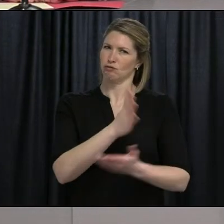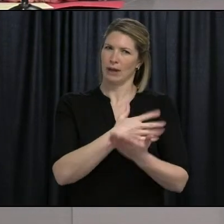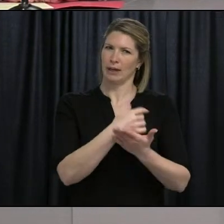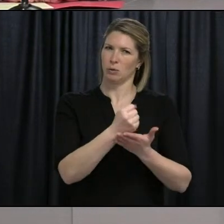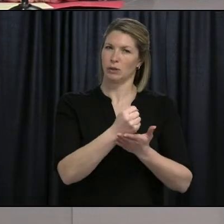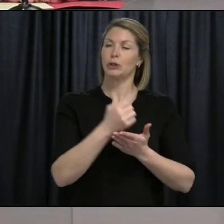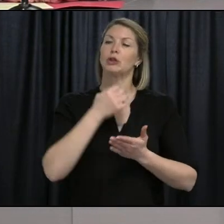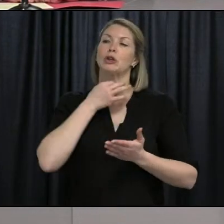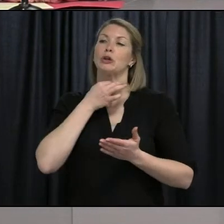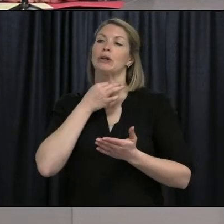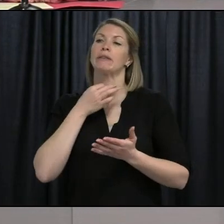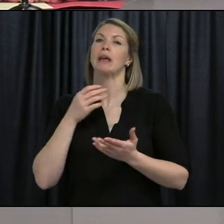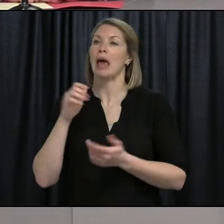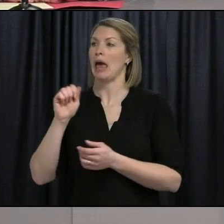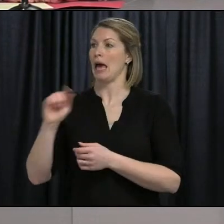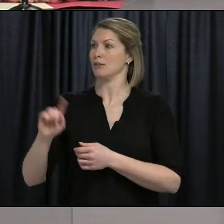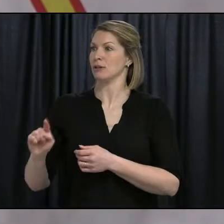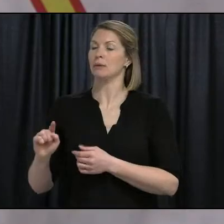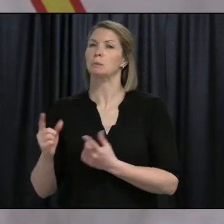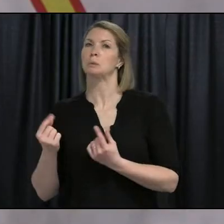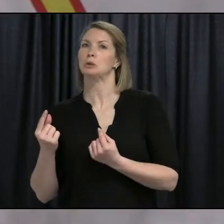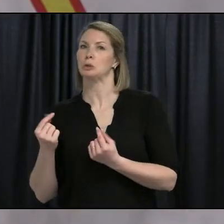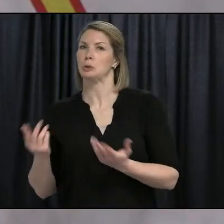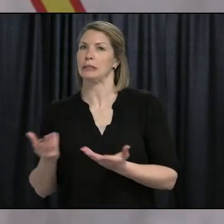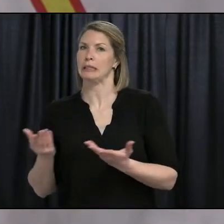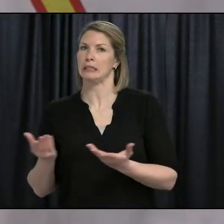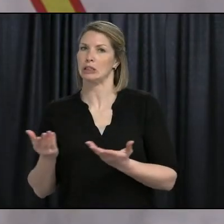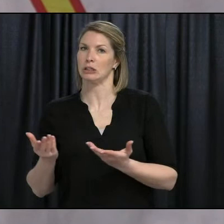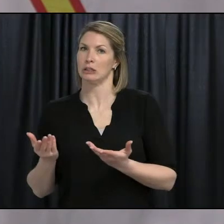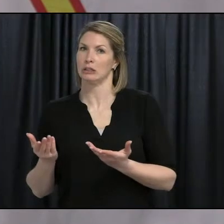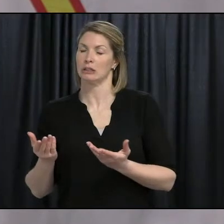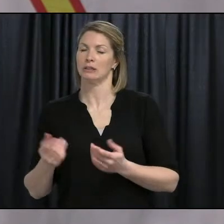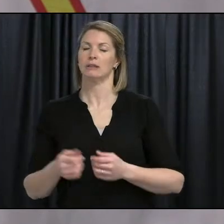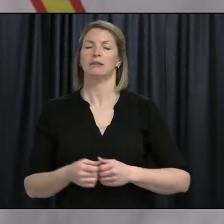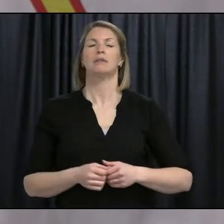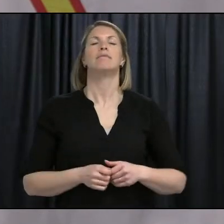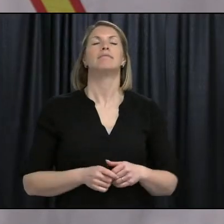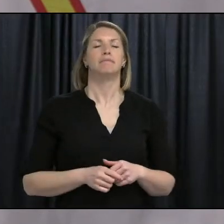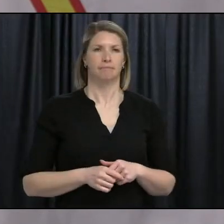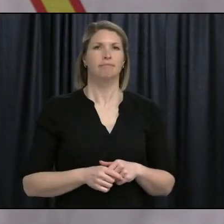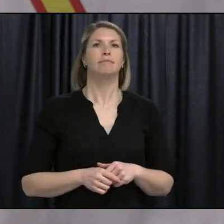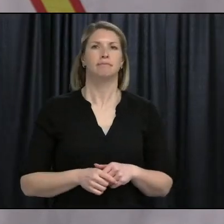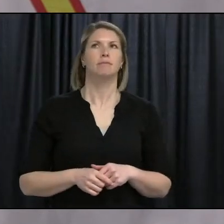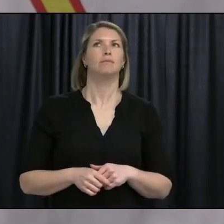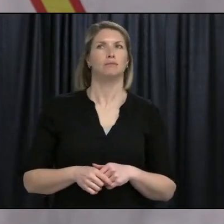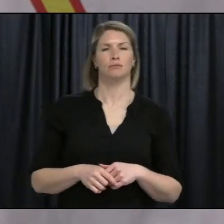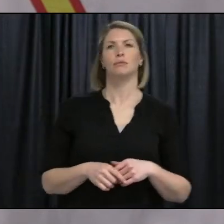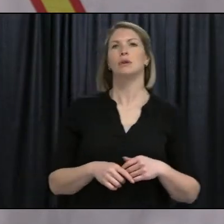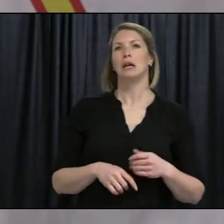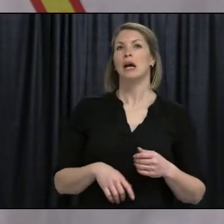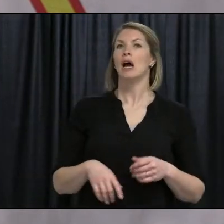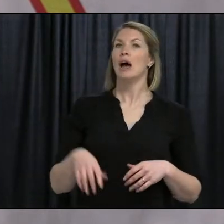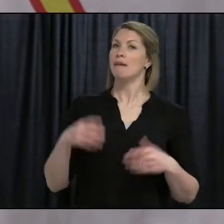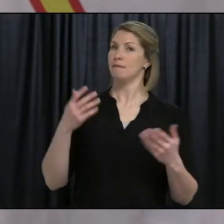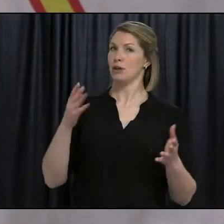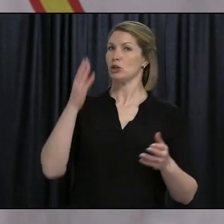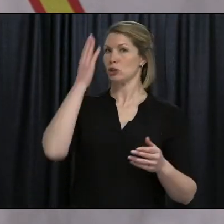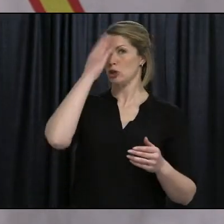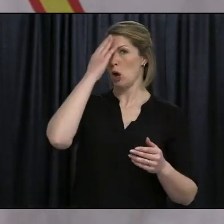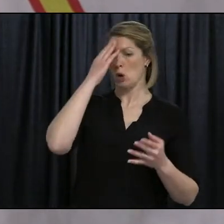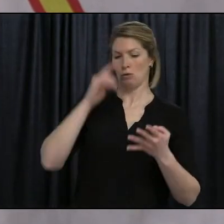for that vaccine coming to Newfoundland and Labrador? Yeah, so, you know, as you're aware, we were offering that vaccine to